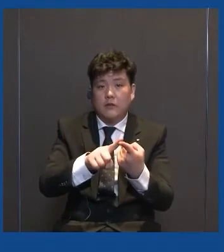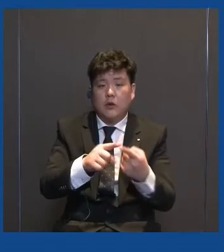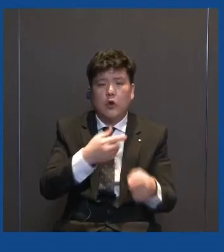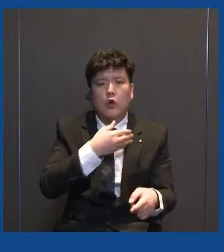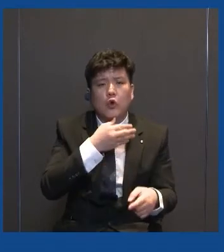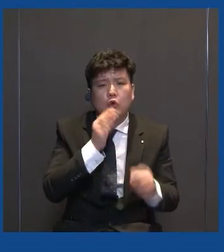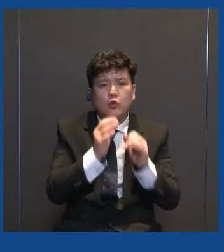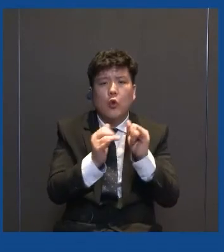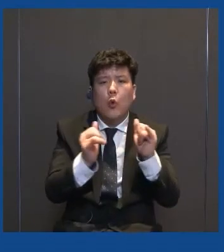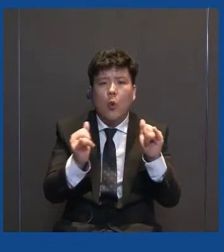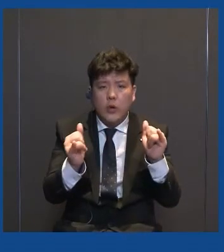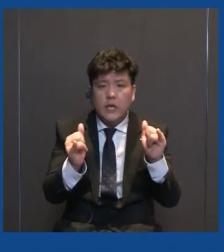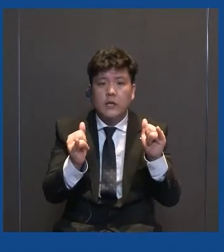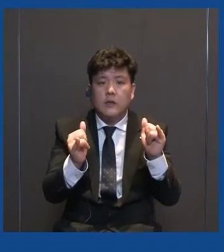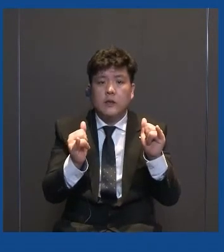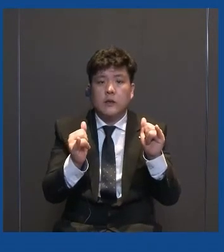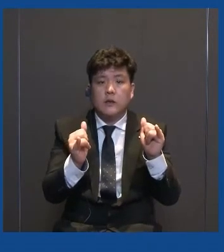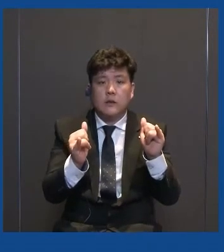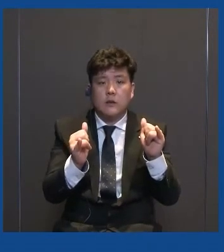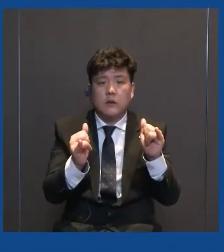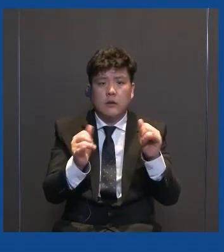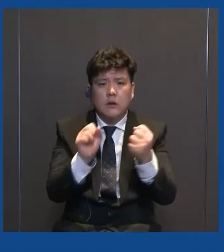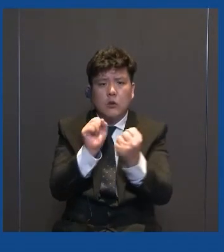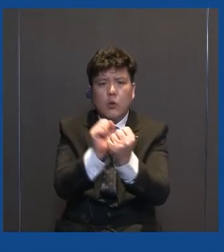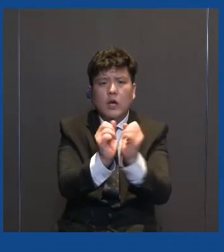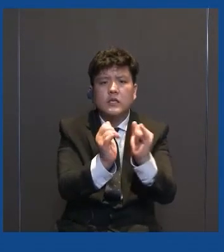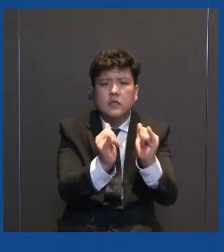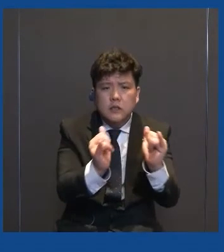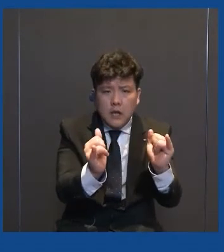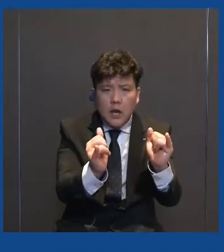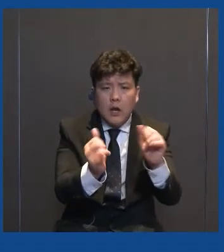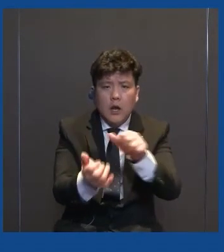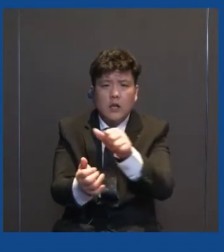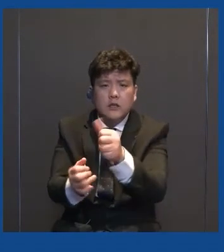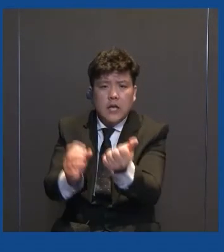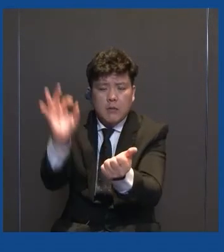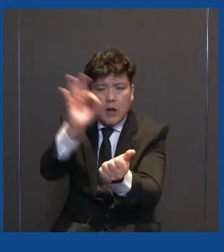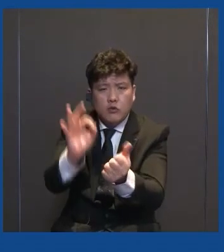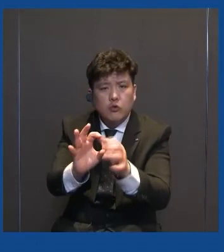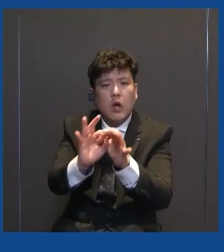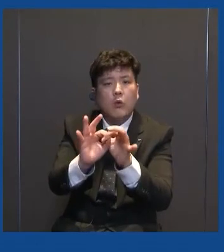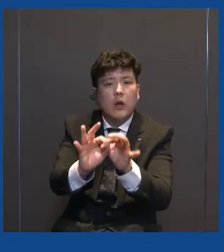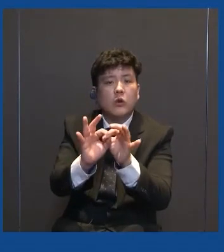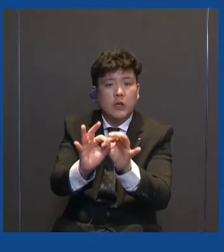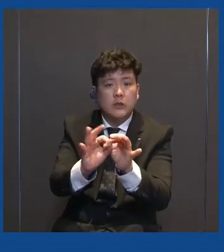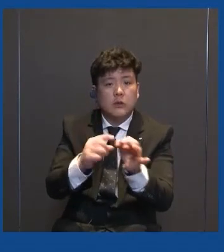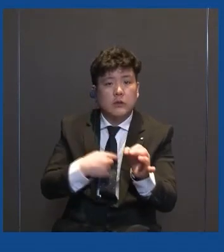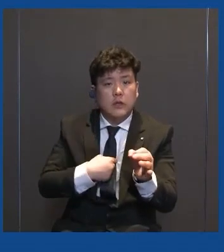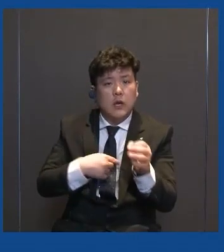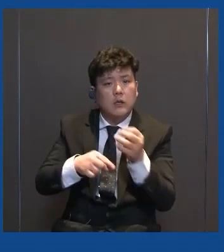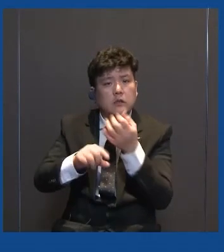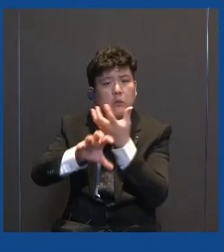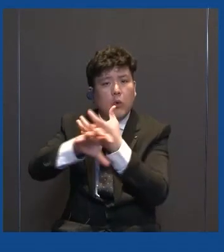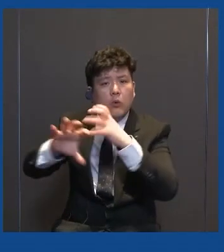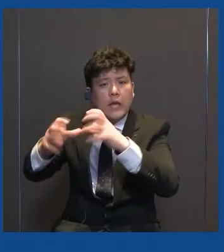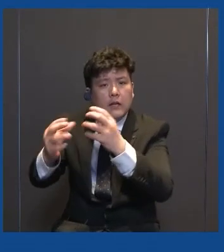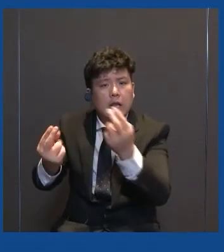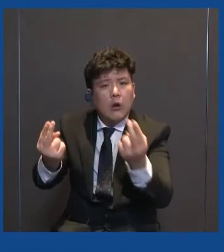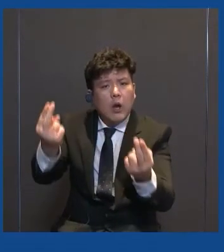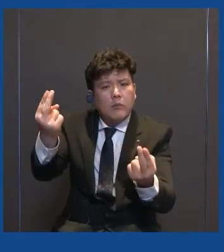Denmark, I was not comparing to other countries, but what I mentioned was